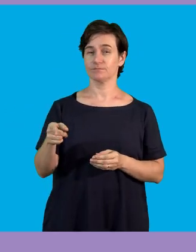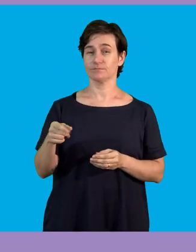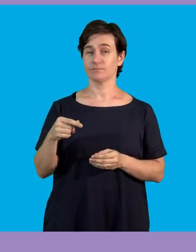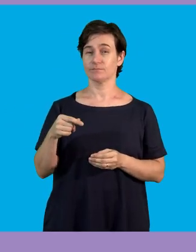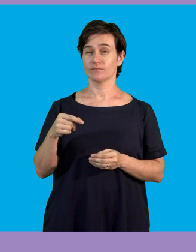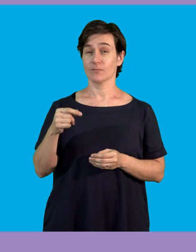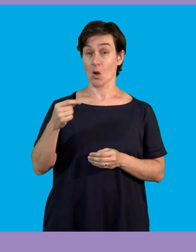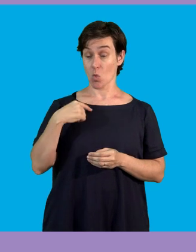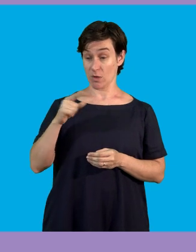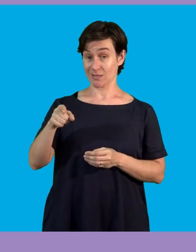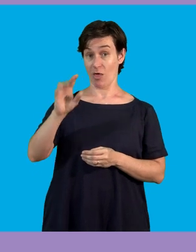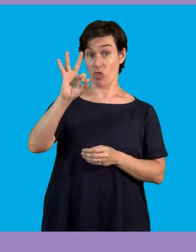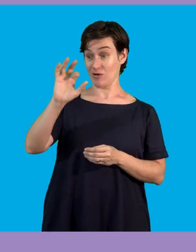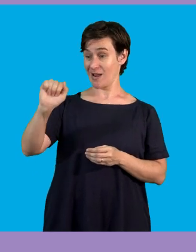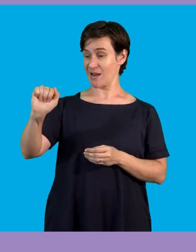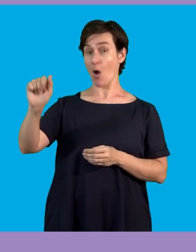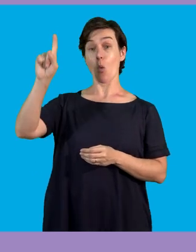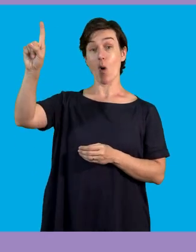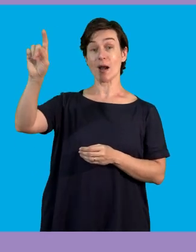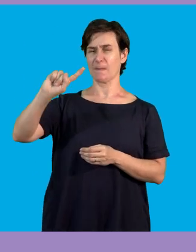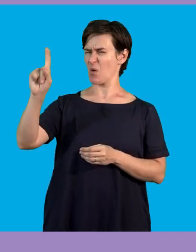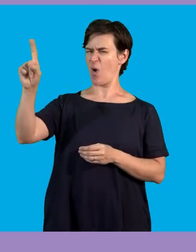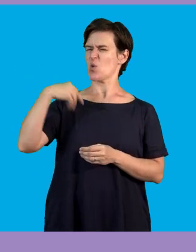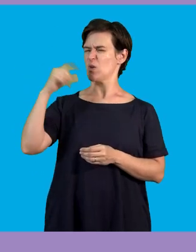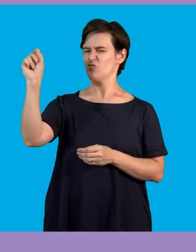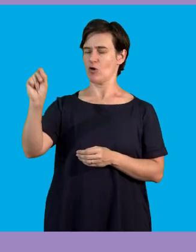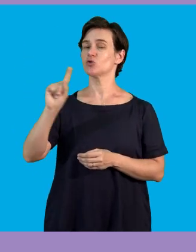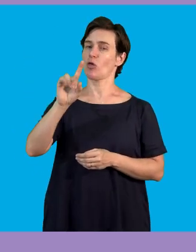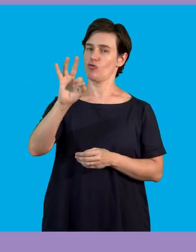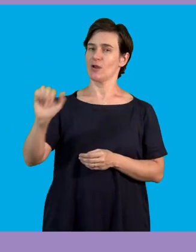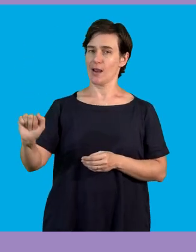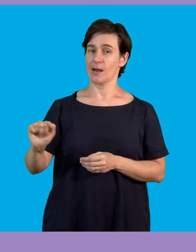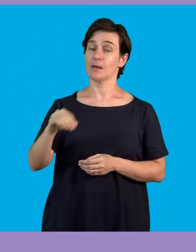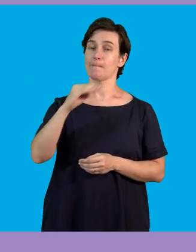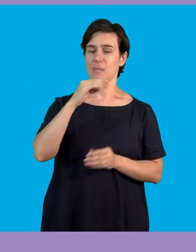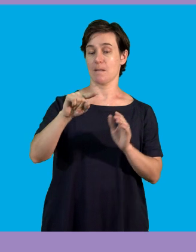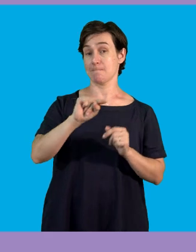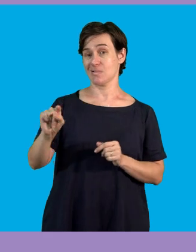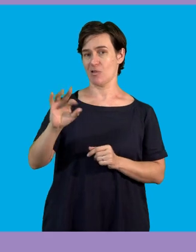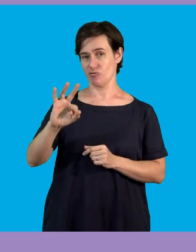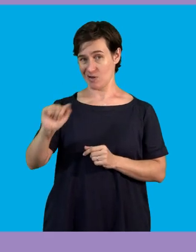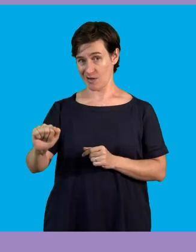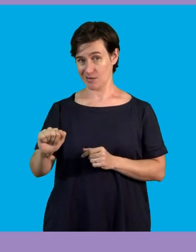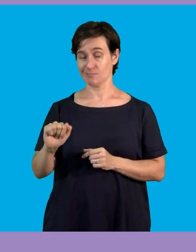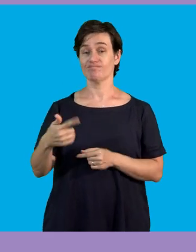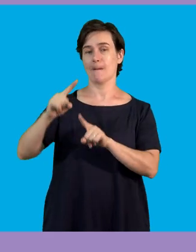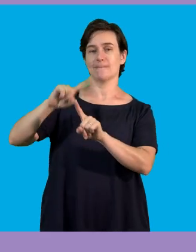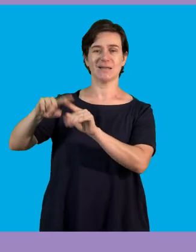the one that we do not write mathematically, so it's 3a, so it will be minus